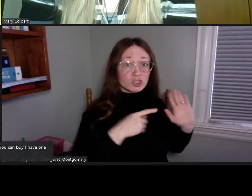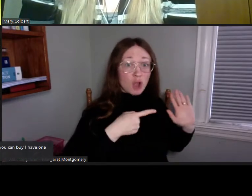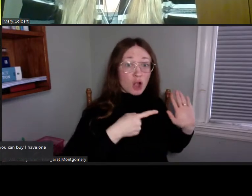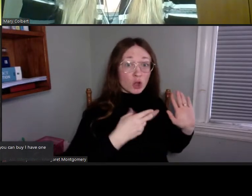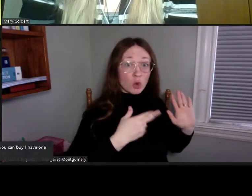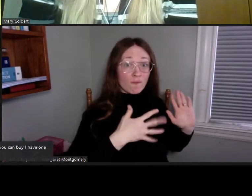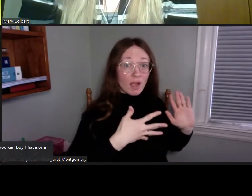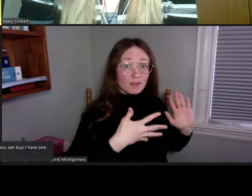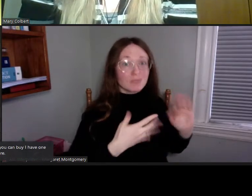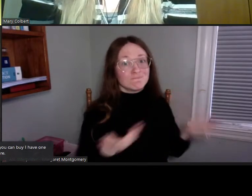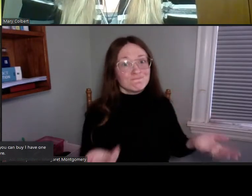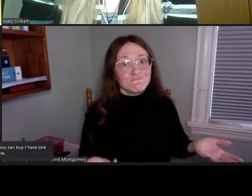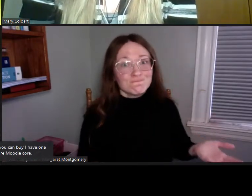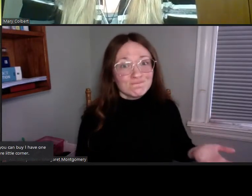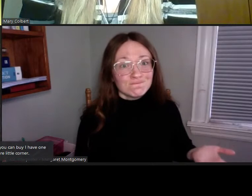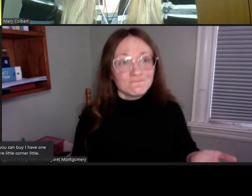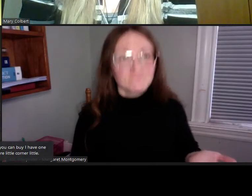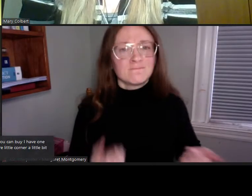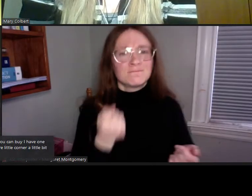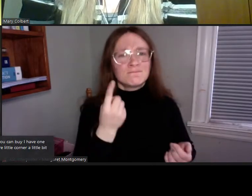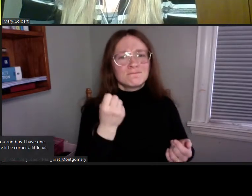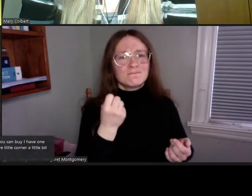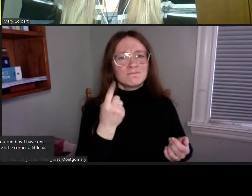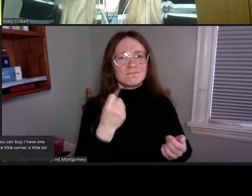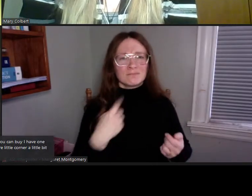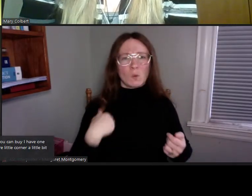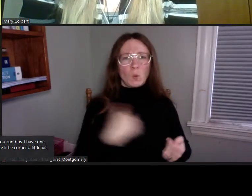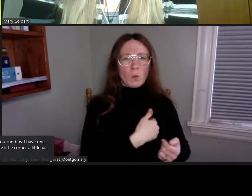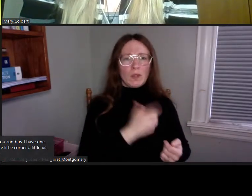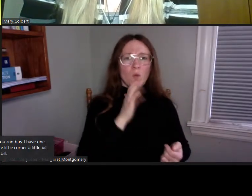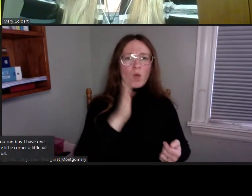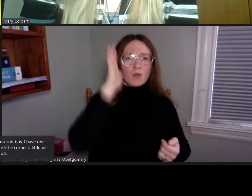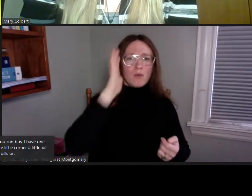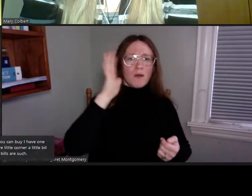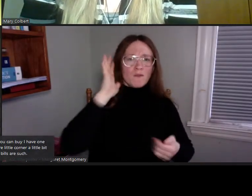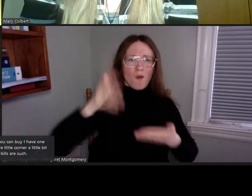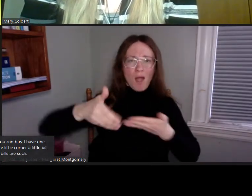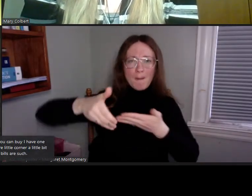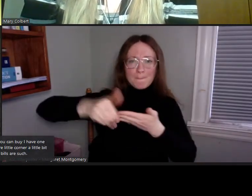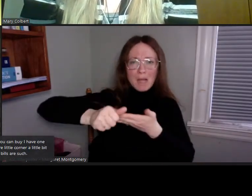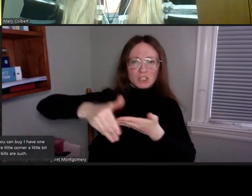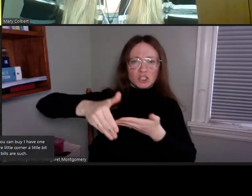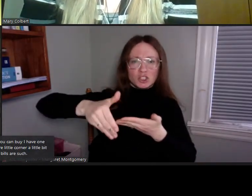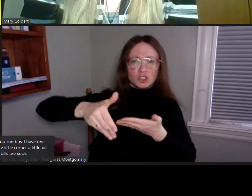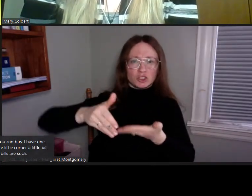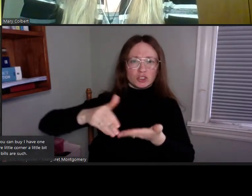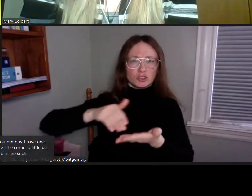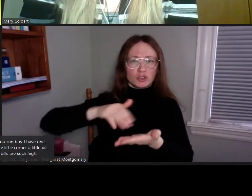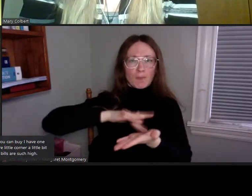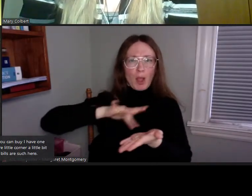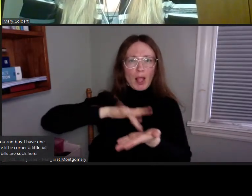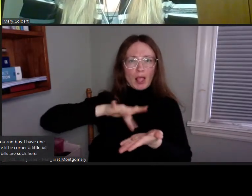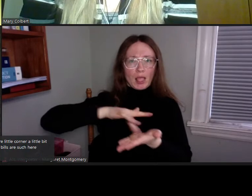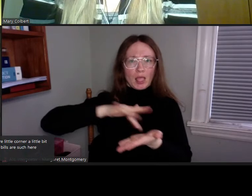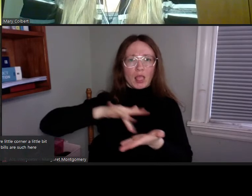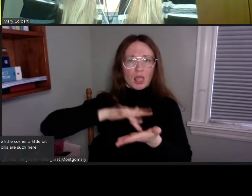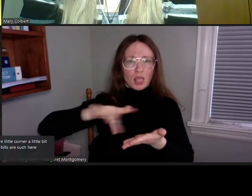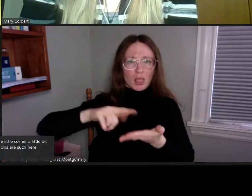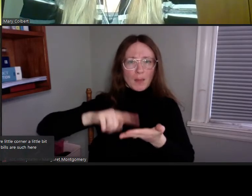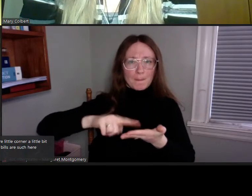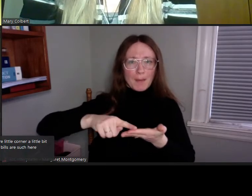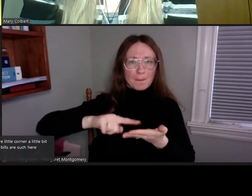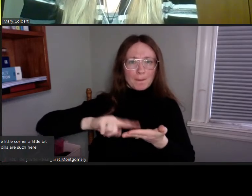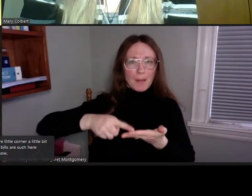can puncture in the little corner a little bit of Braille on the dollar bills or such. Here, though, is